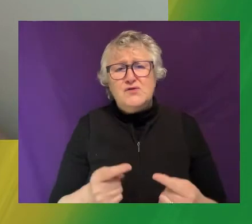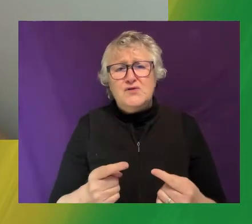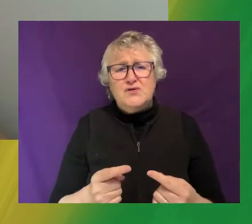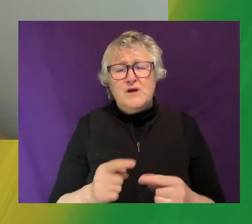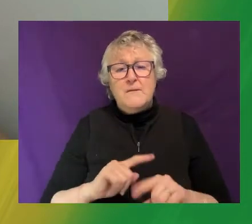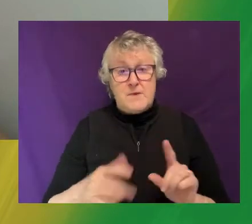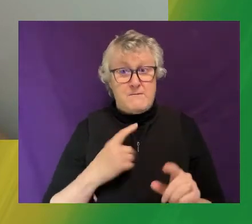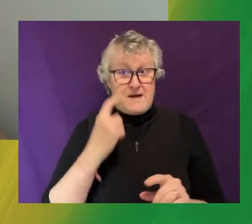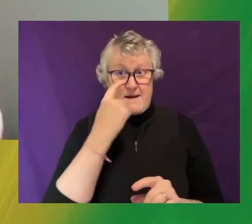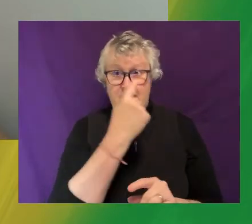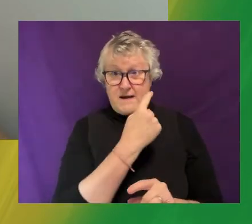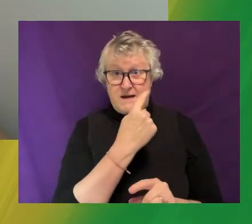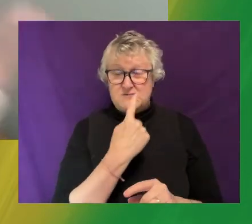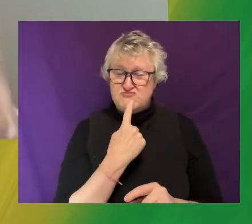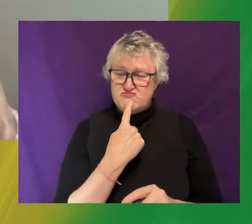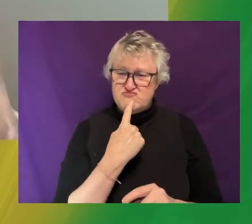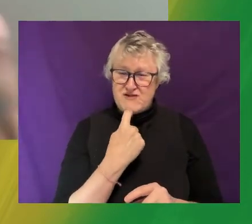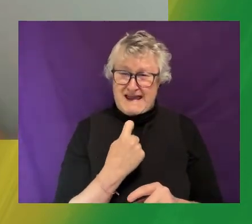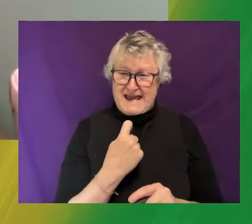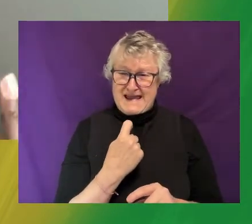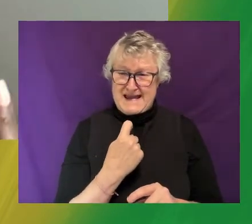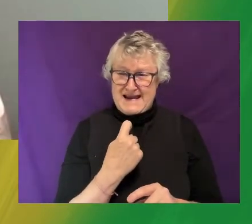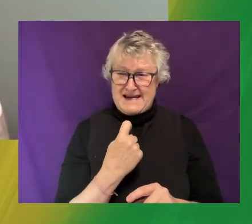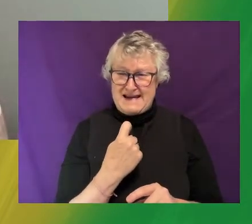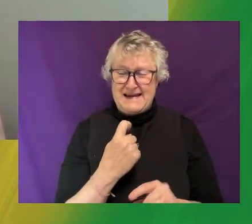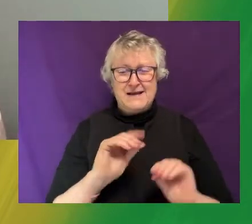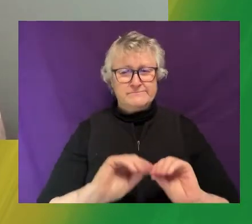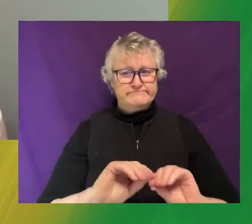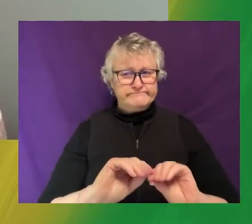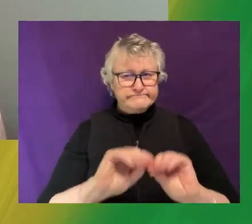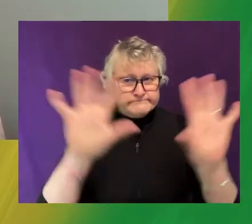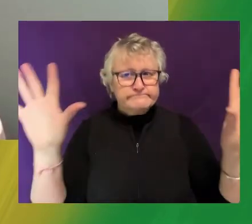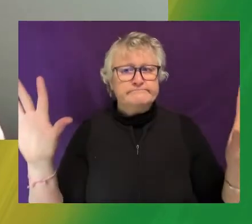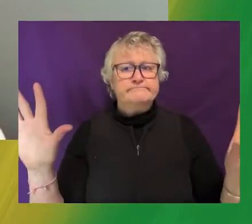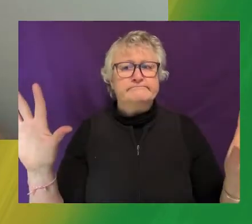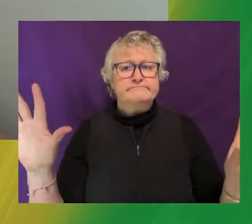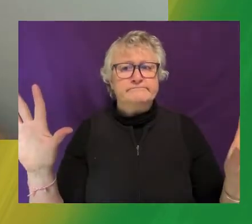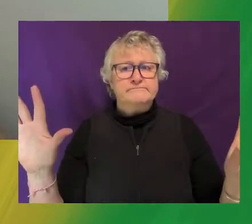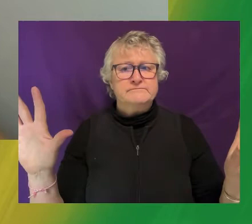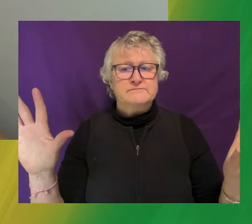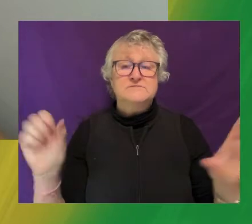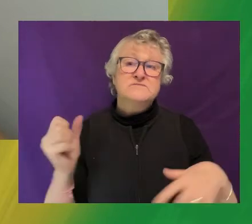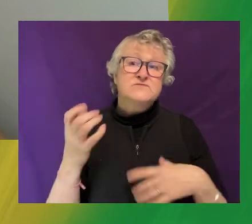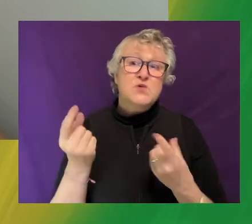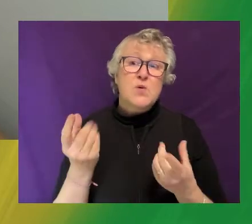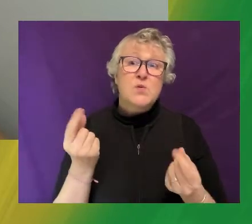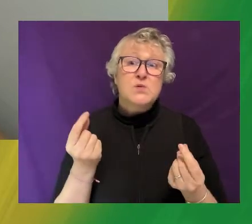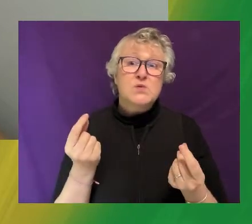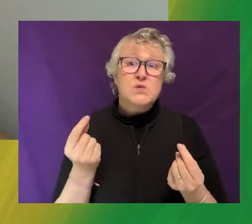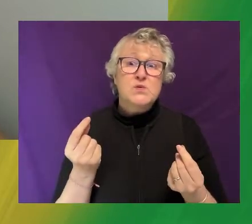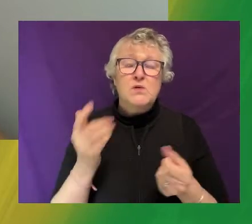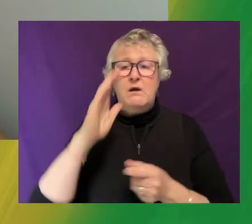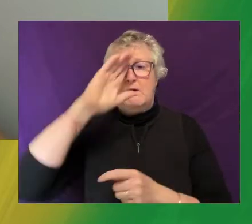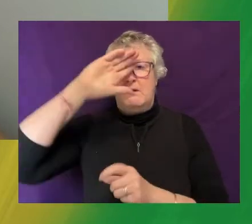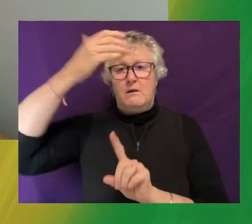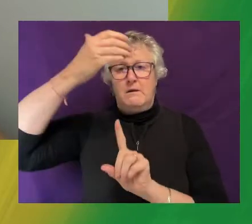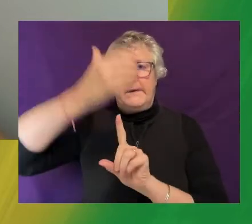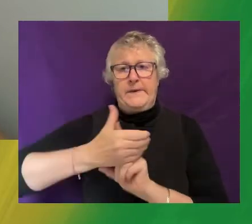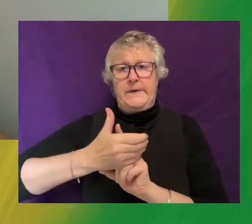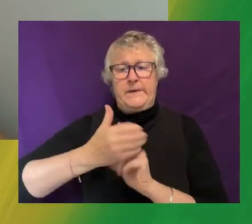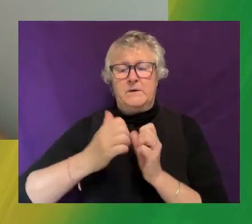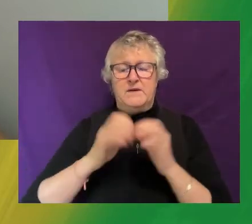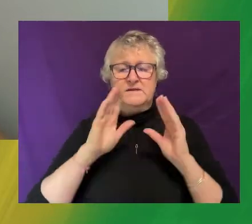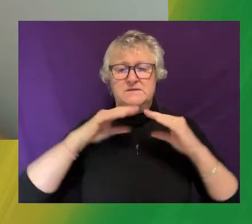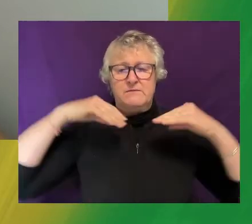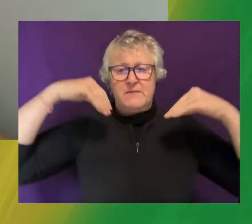away. So I'll smile the pain away because I'm disconnected. Get